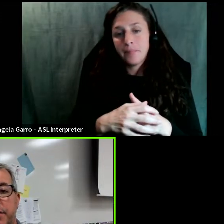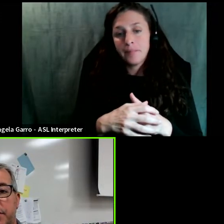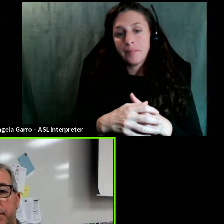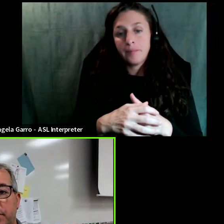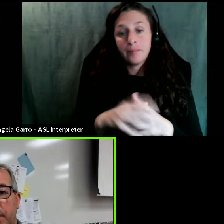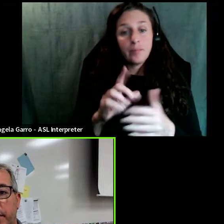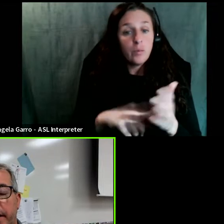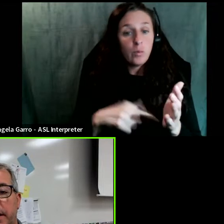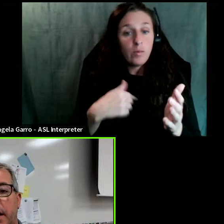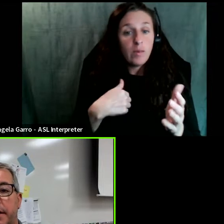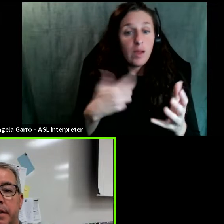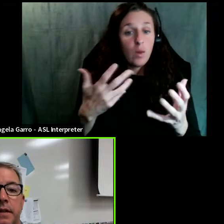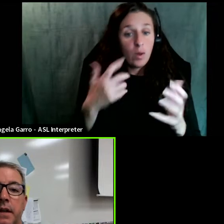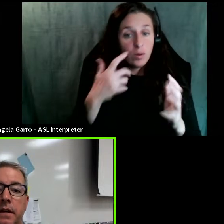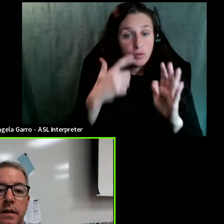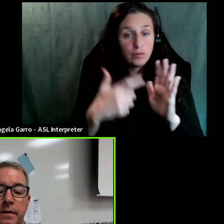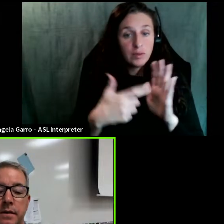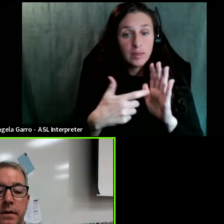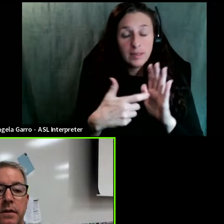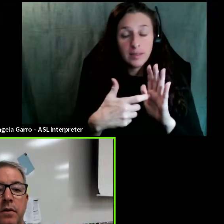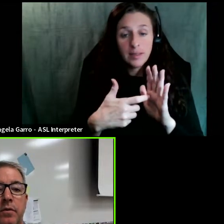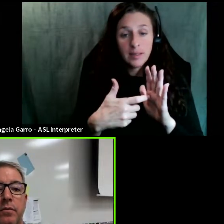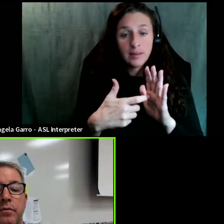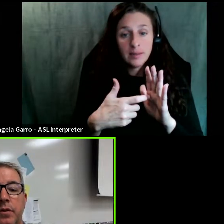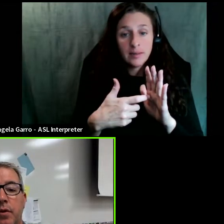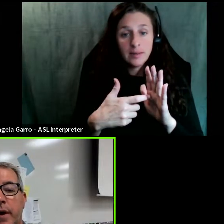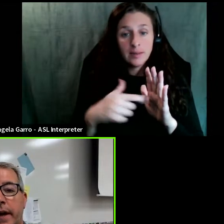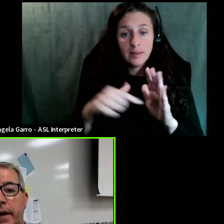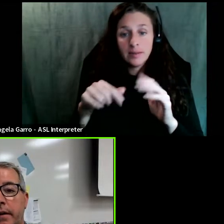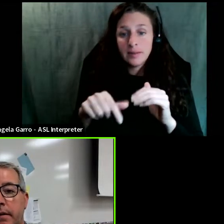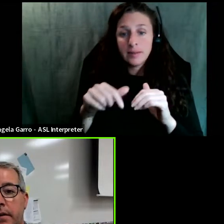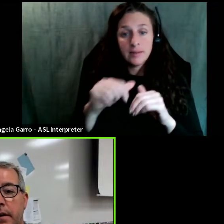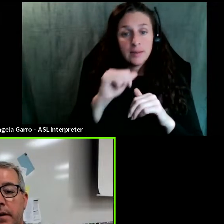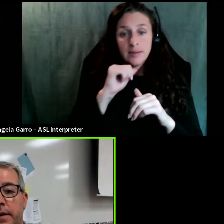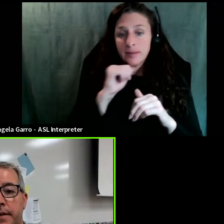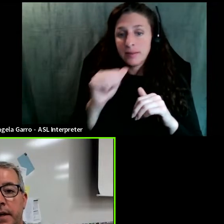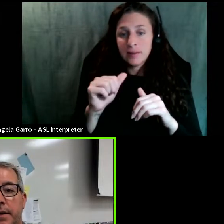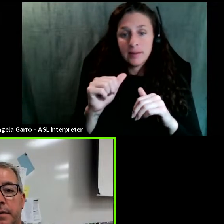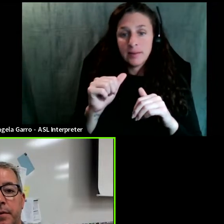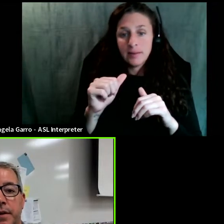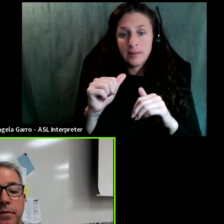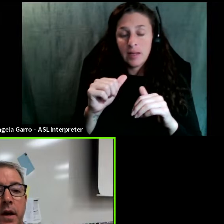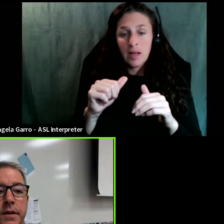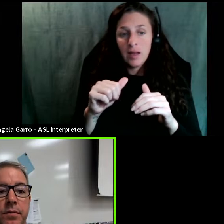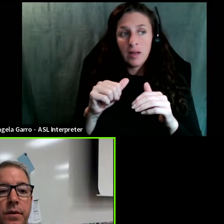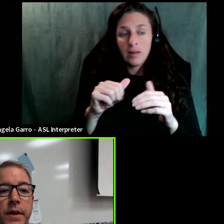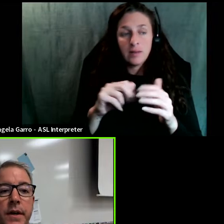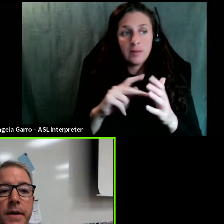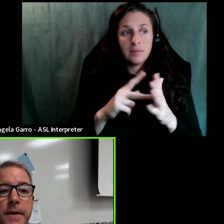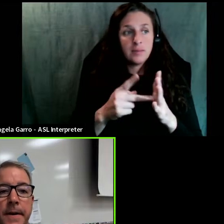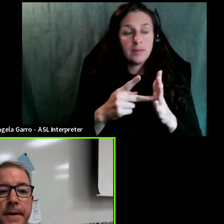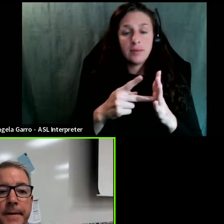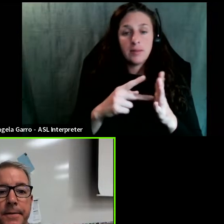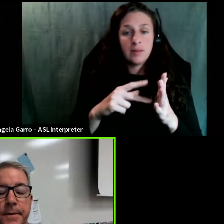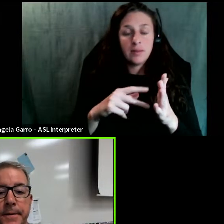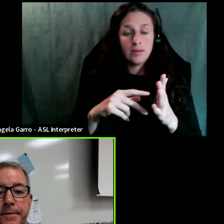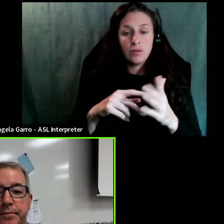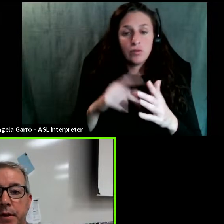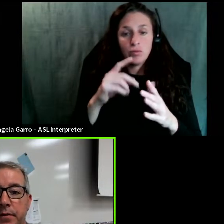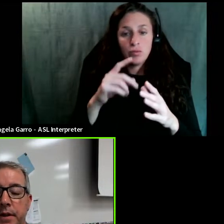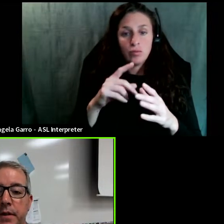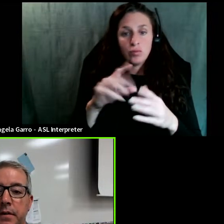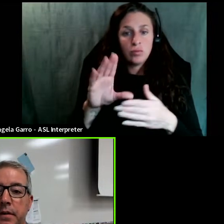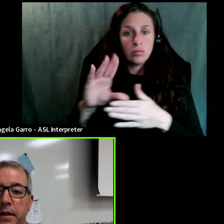What I do want to recognize, and this is in no way intended to be derogatory,